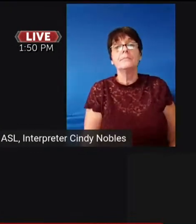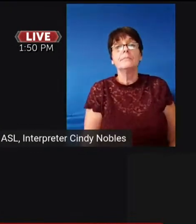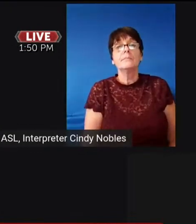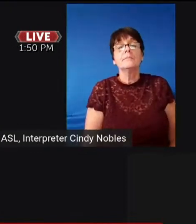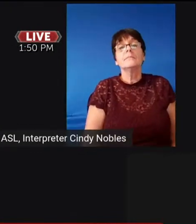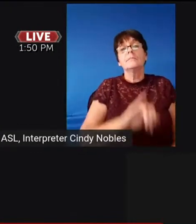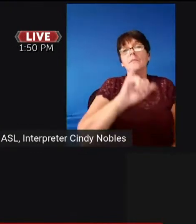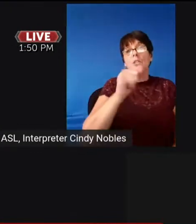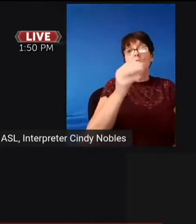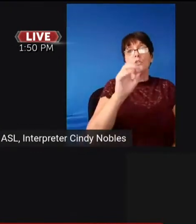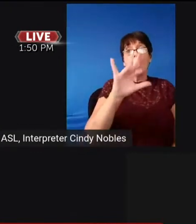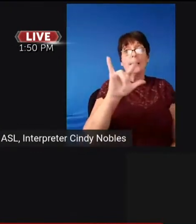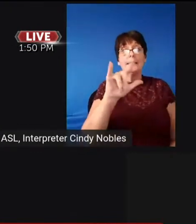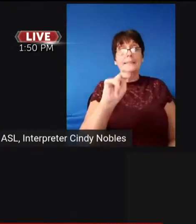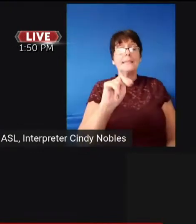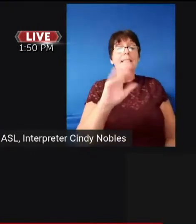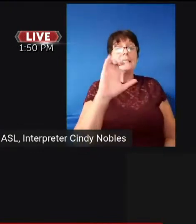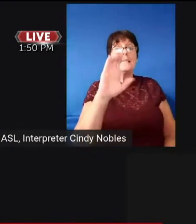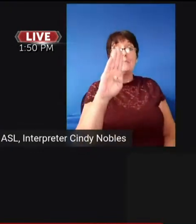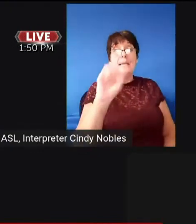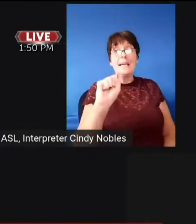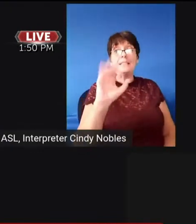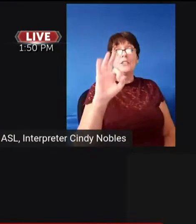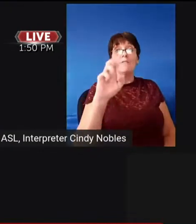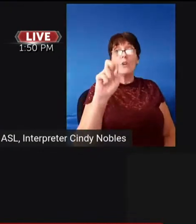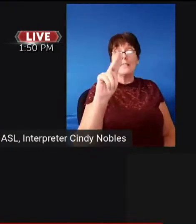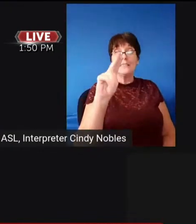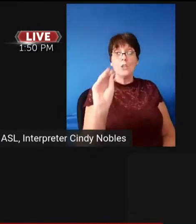Jocelyn Moran, CBS Fresno.